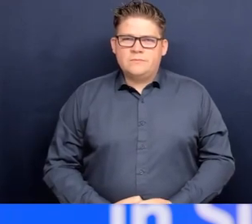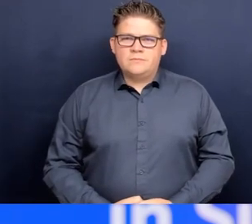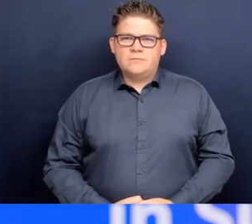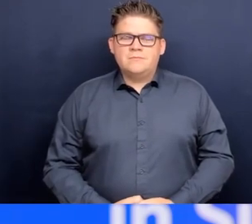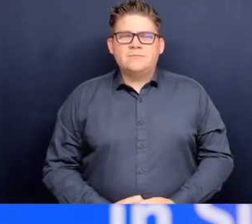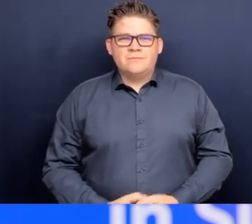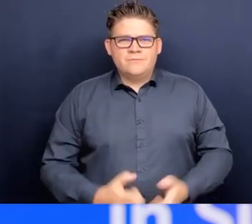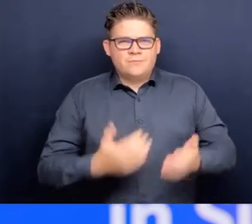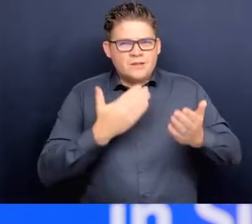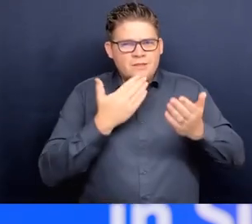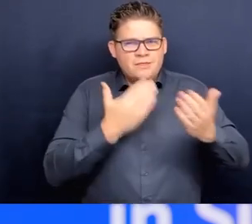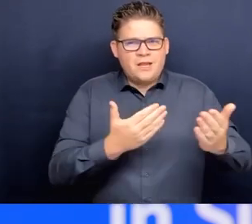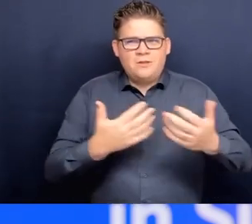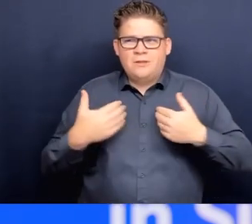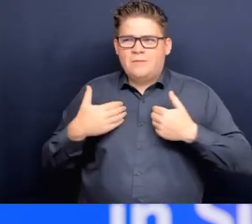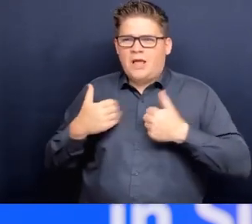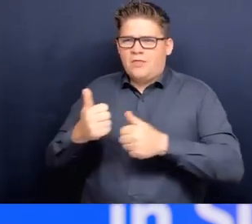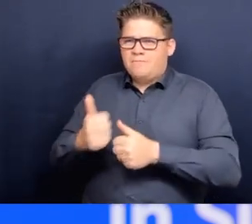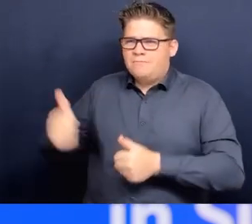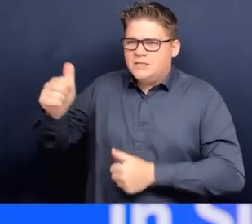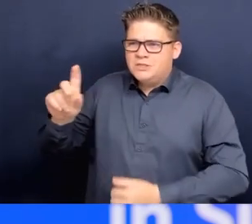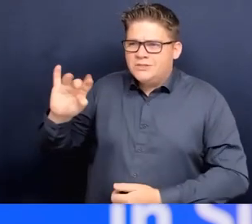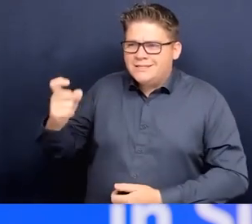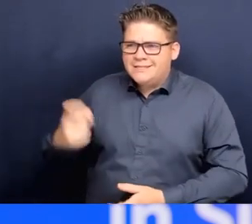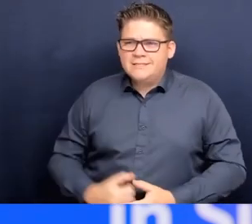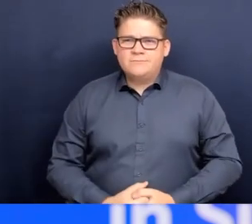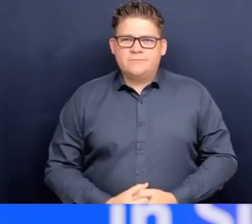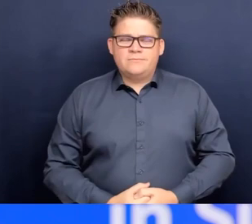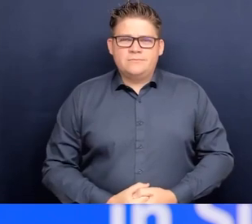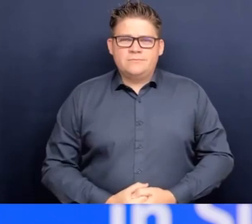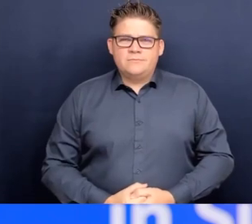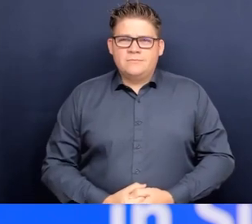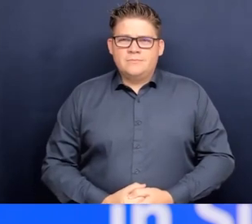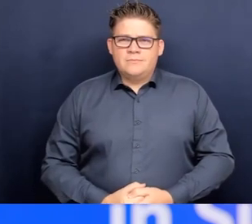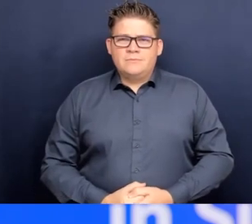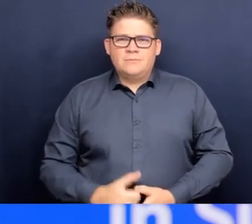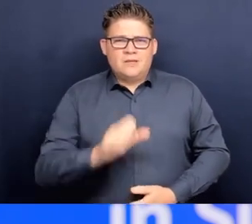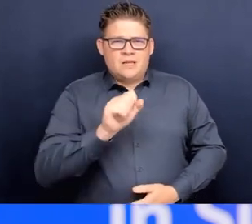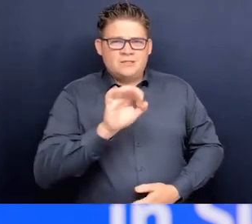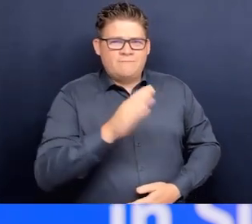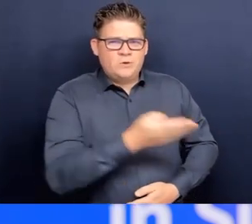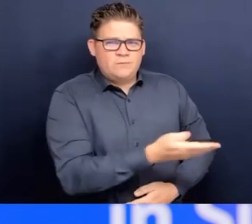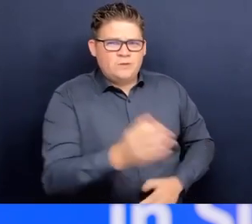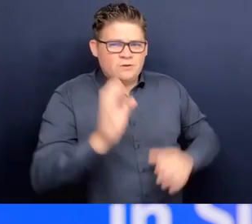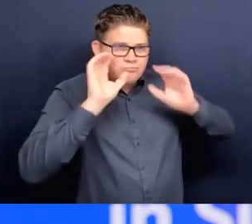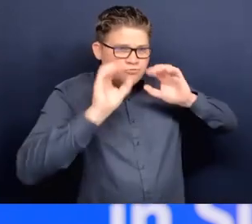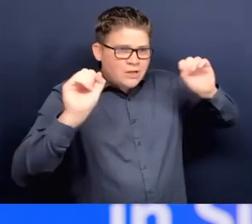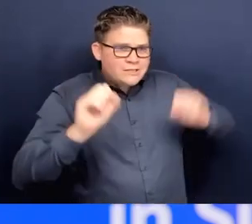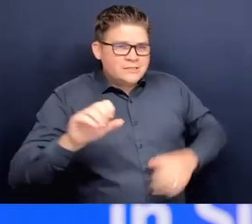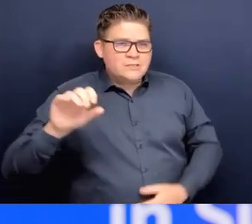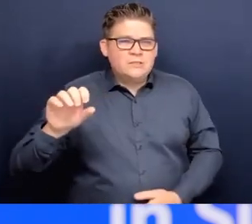land. I also like to share my gratitude with Premier David Eby, as well as Health Minister Adrian